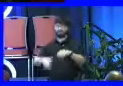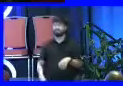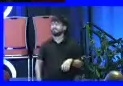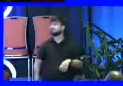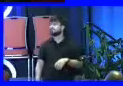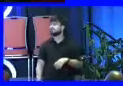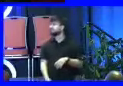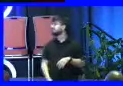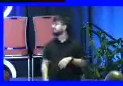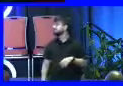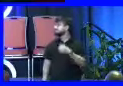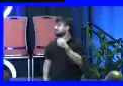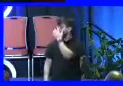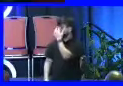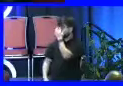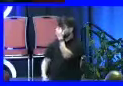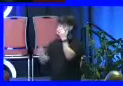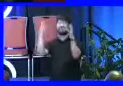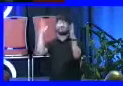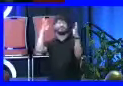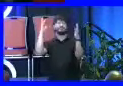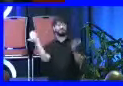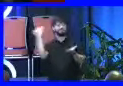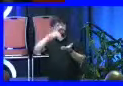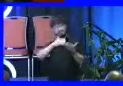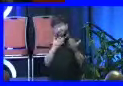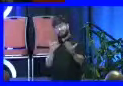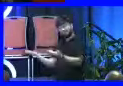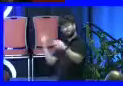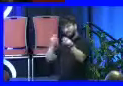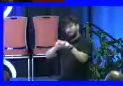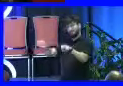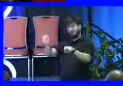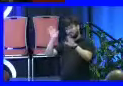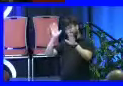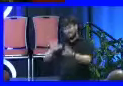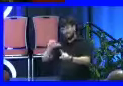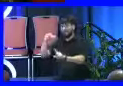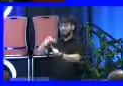Great. Well, let's give another round of applause for the panel. That was really good discussion.